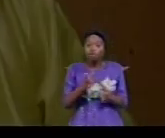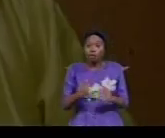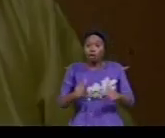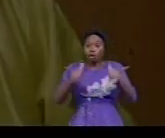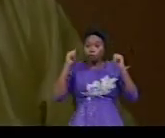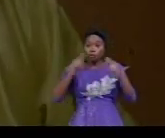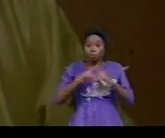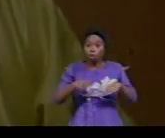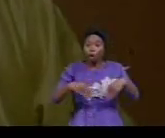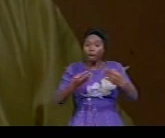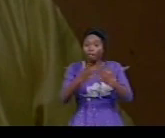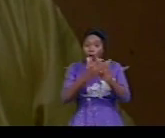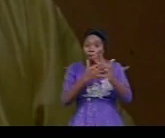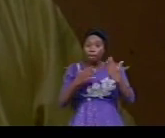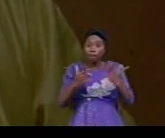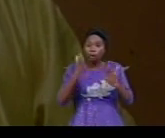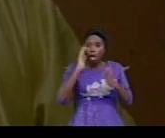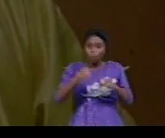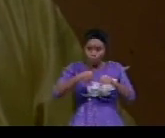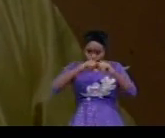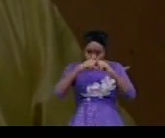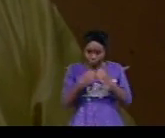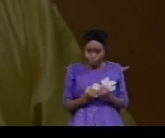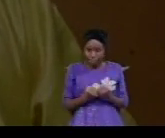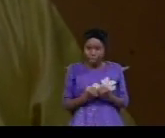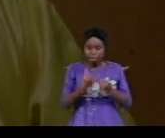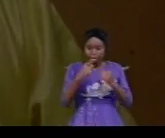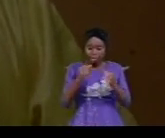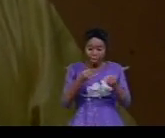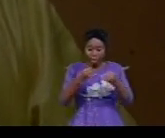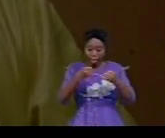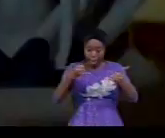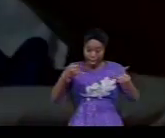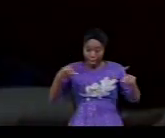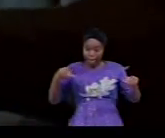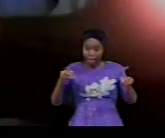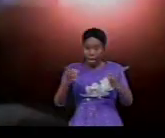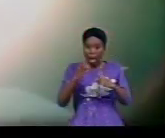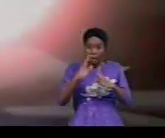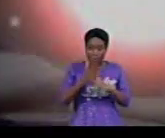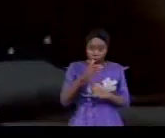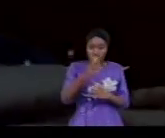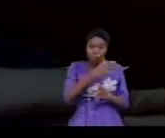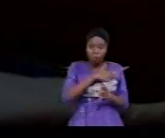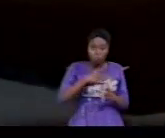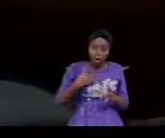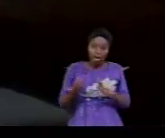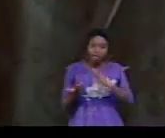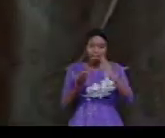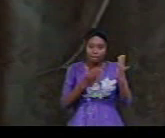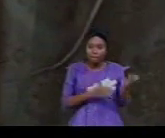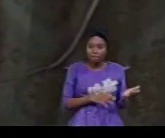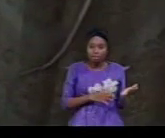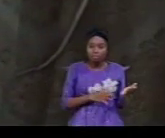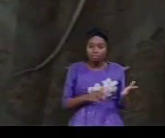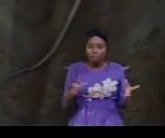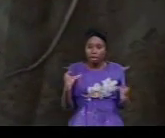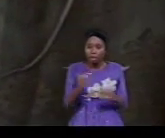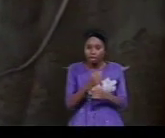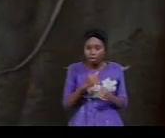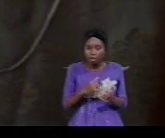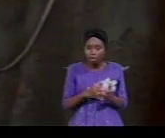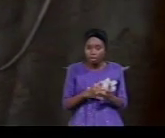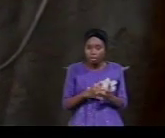tonight will break the tiny line between you and death. Take! I need your